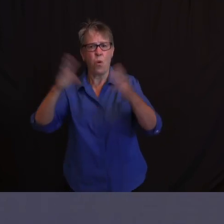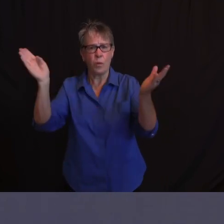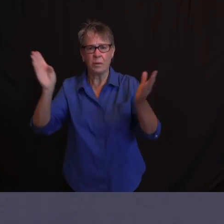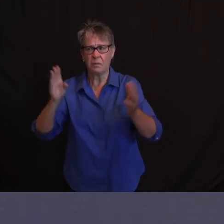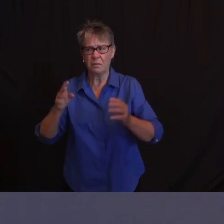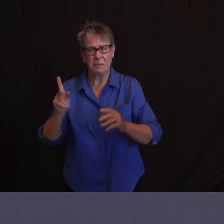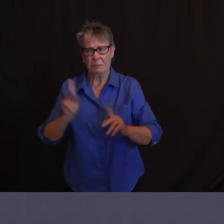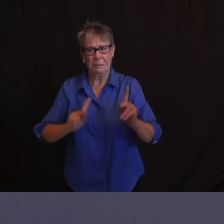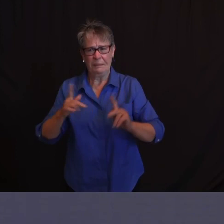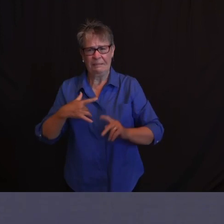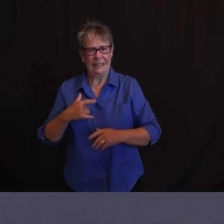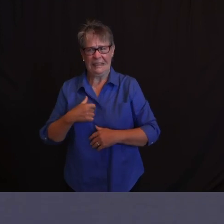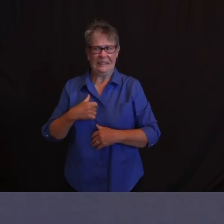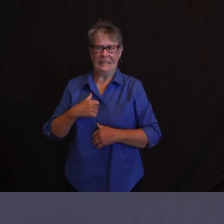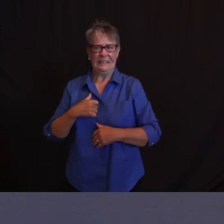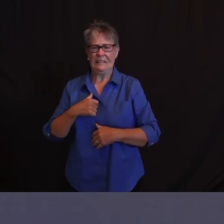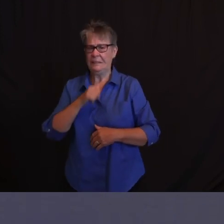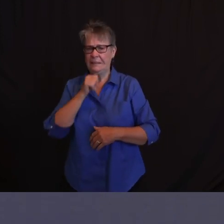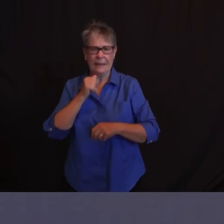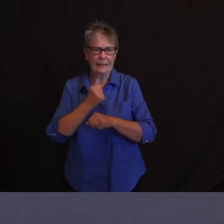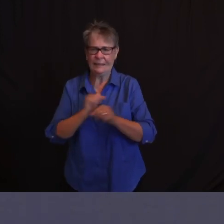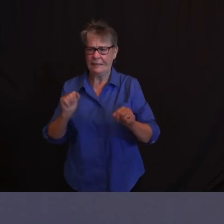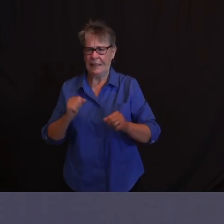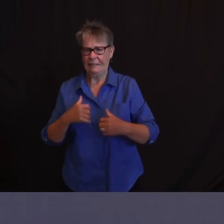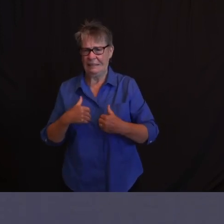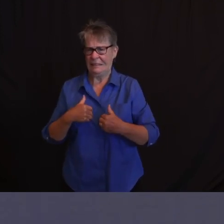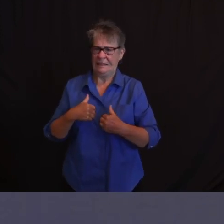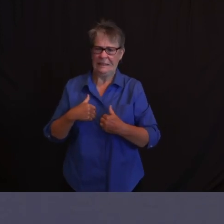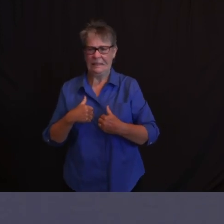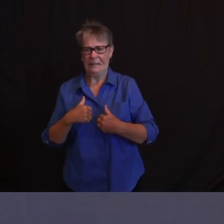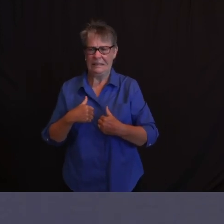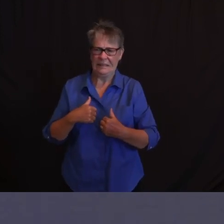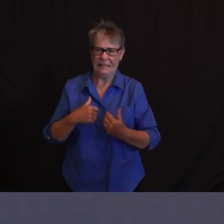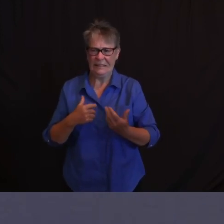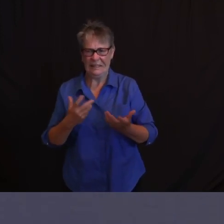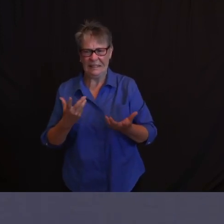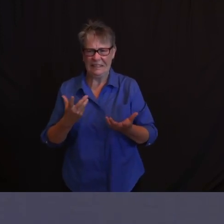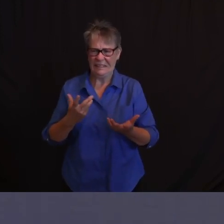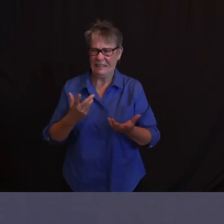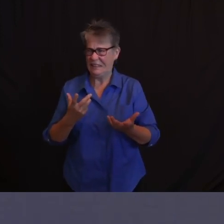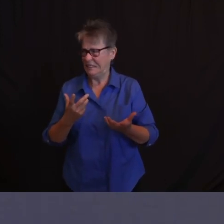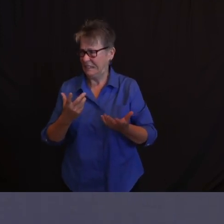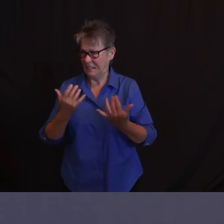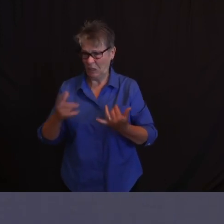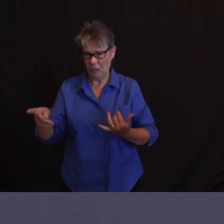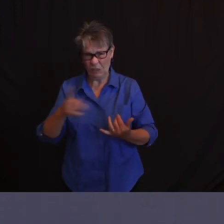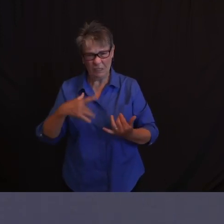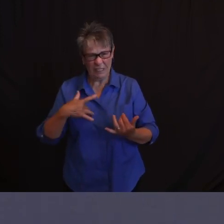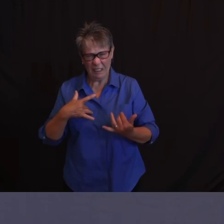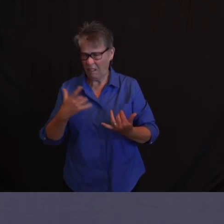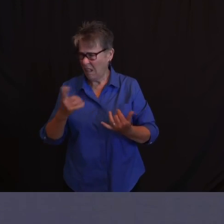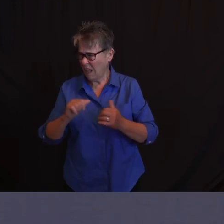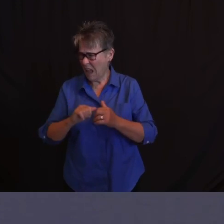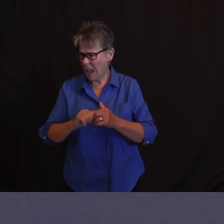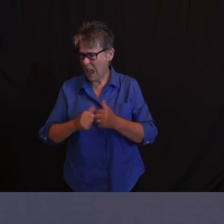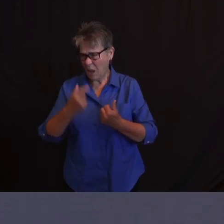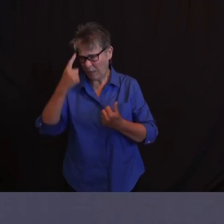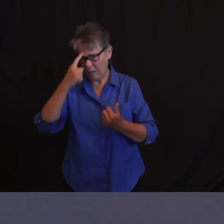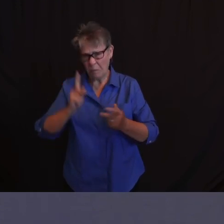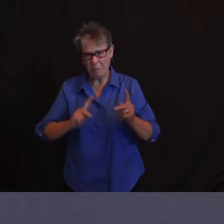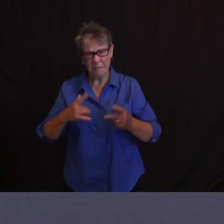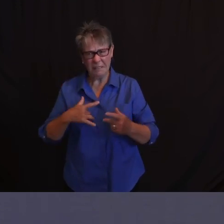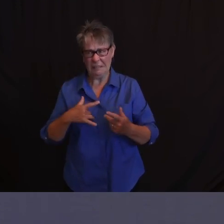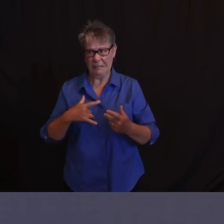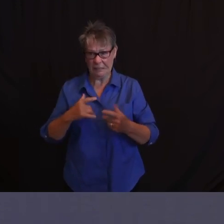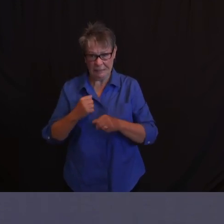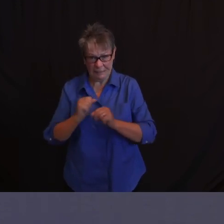mass transit now if there are no measures to keep riders apart? Thank you. Thank you. I didn't say good afternoon at the